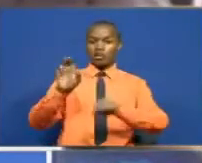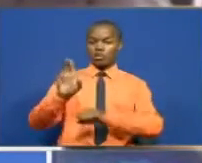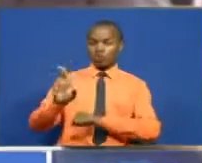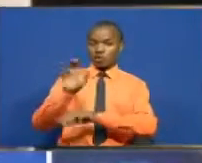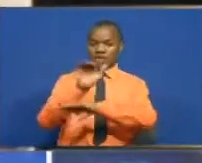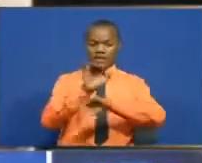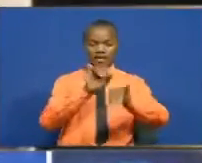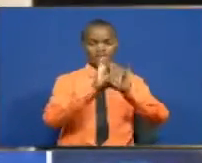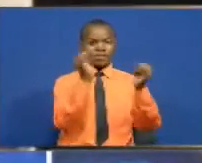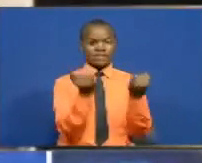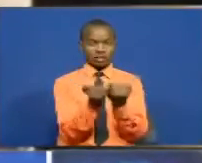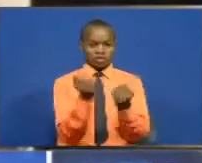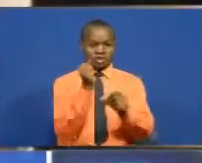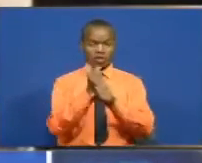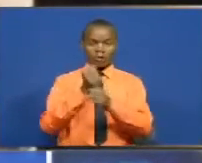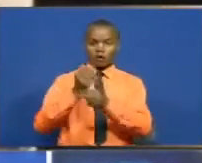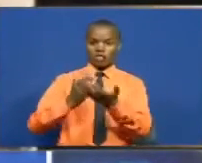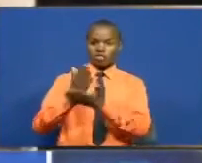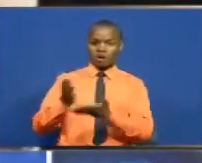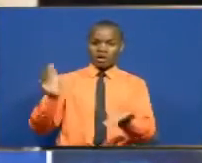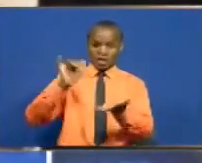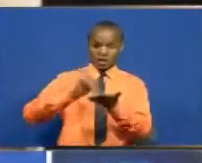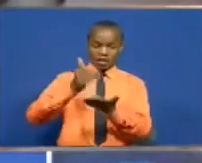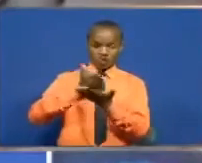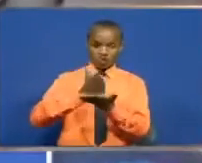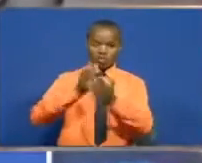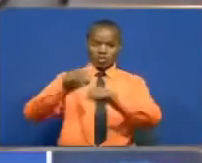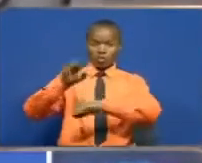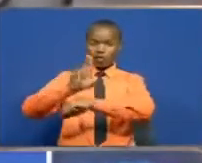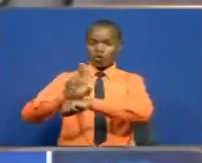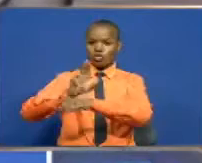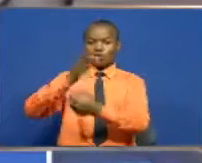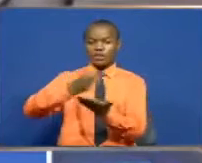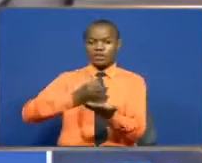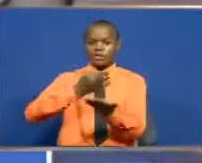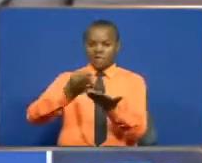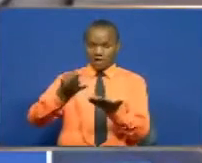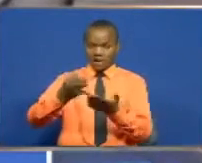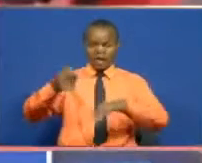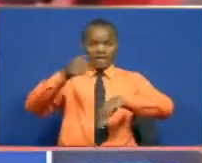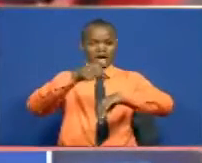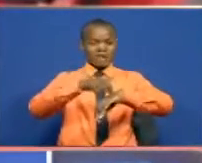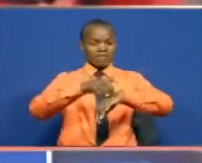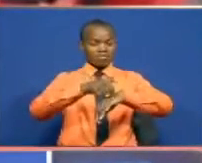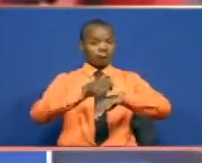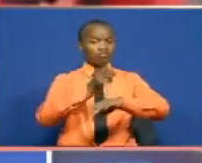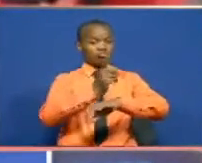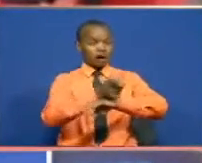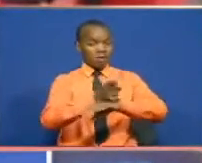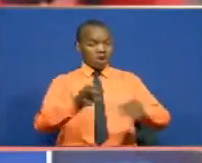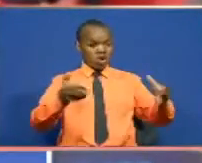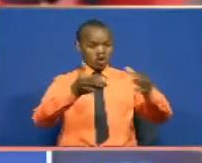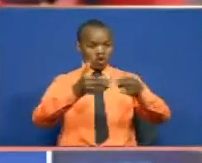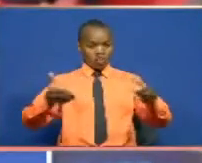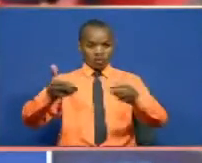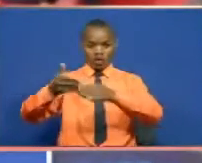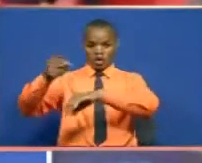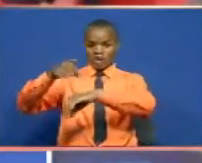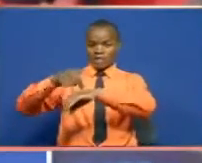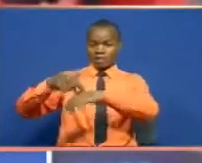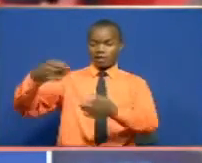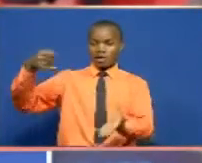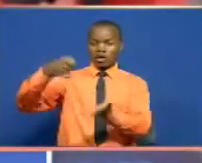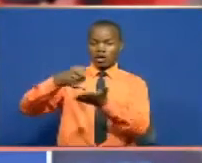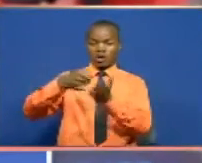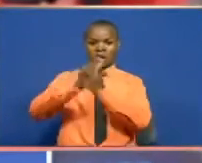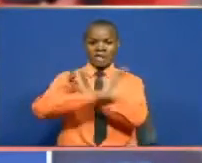to ensure heightened vigilance for proper utilization of funds, even as he cautioned foreign agencies against interfering with the